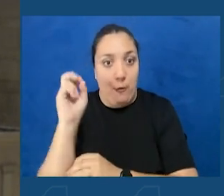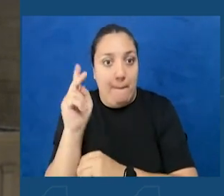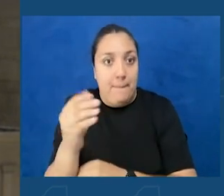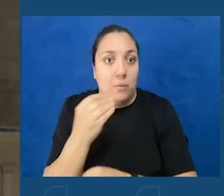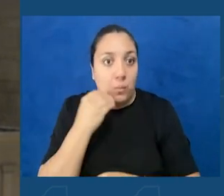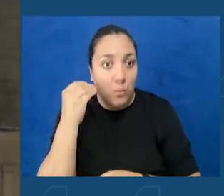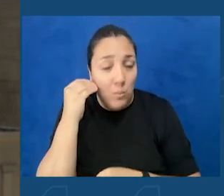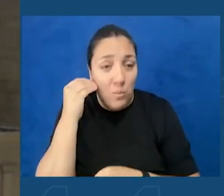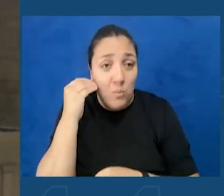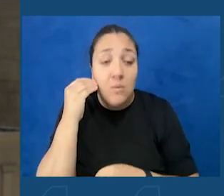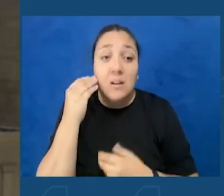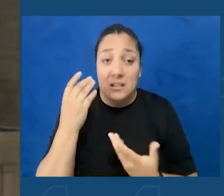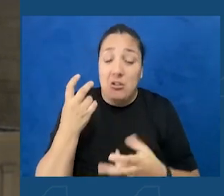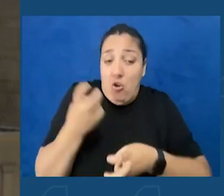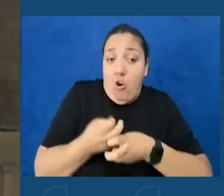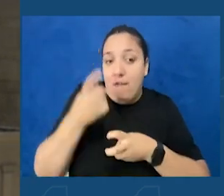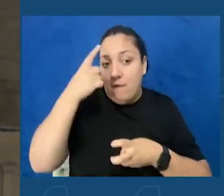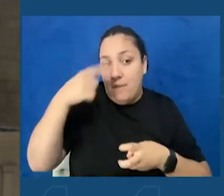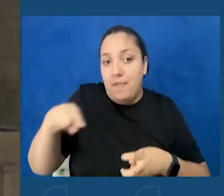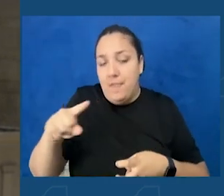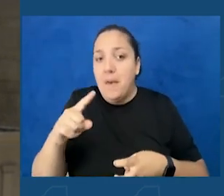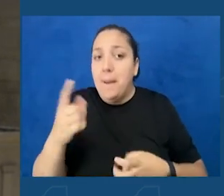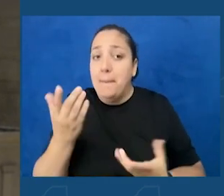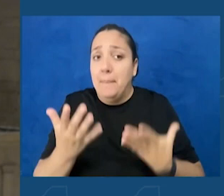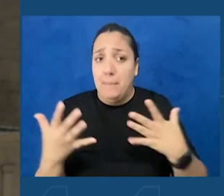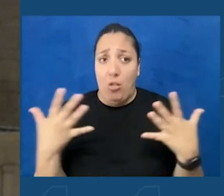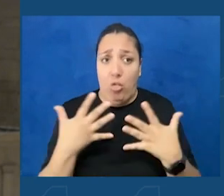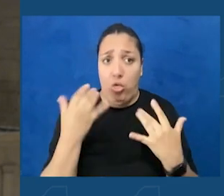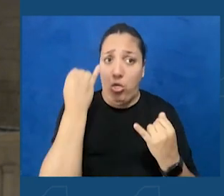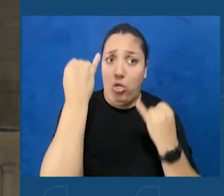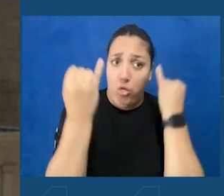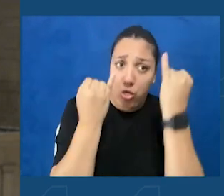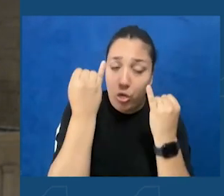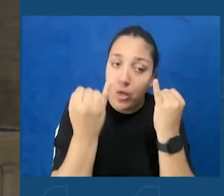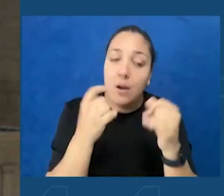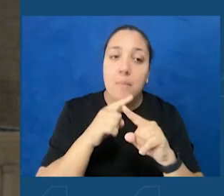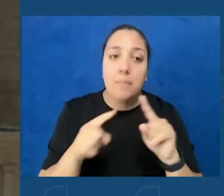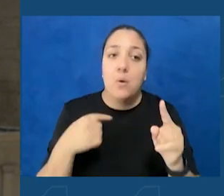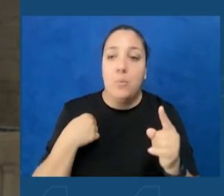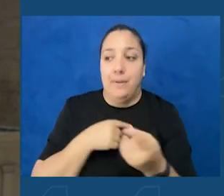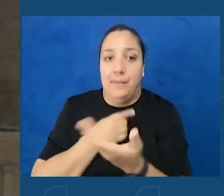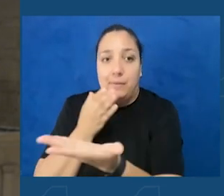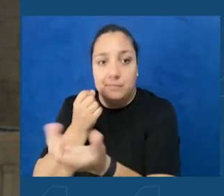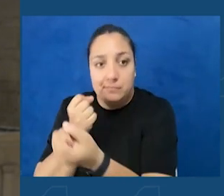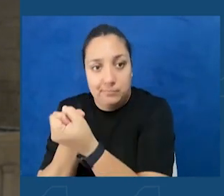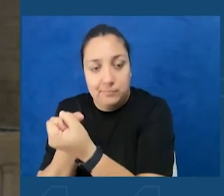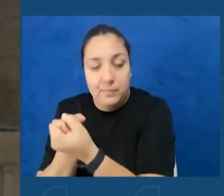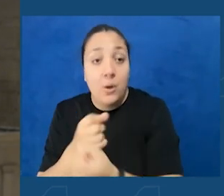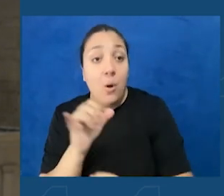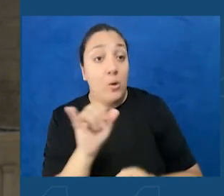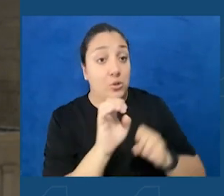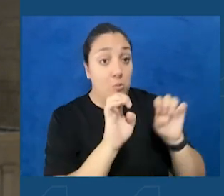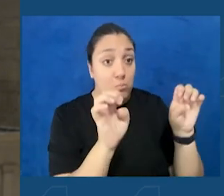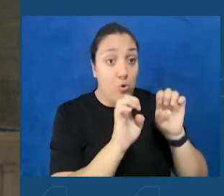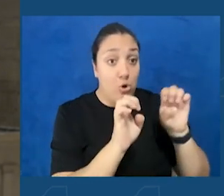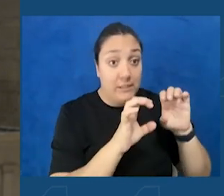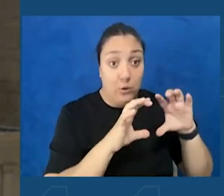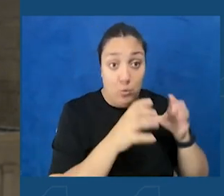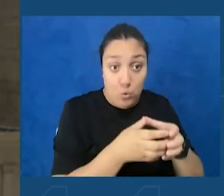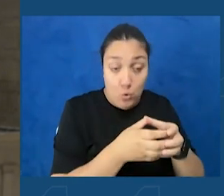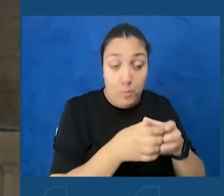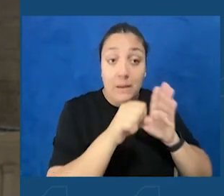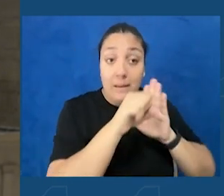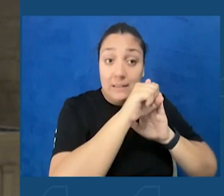frightening circumstance, but they all endured, and we were there to help them. And I want to thank all the emergency crews, state, local,